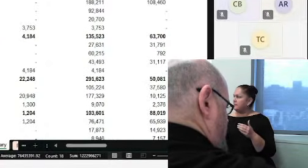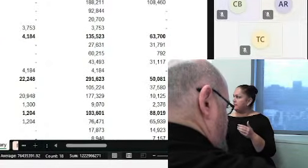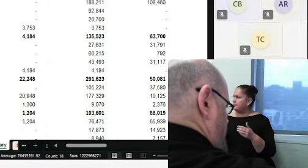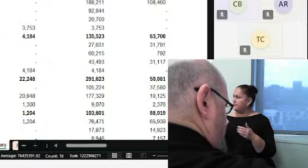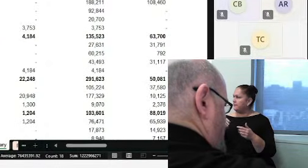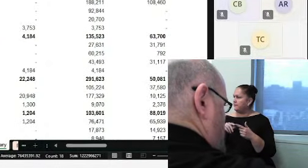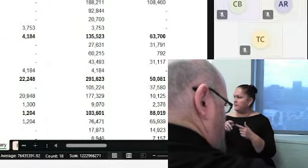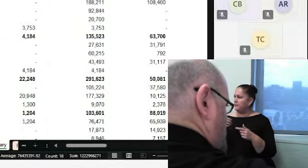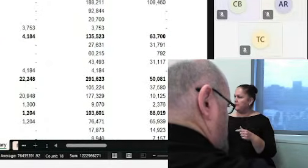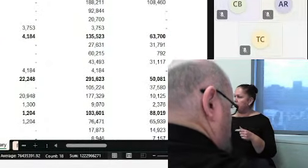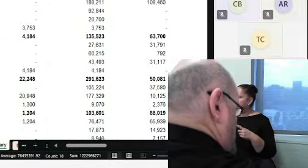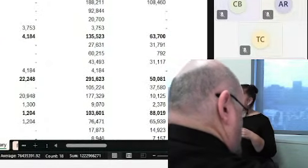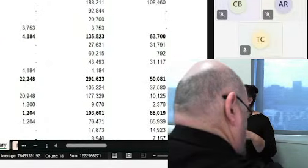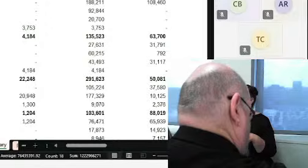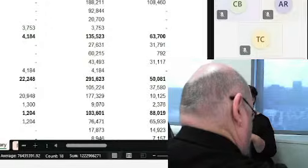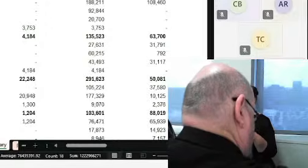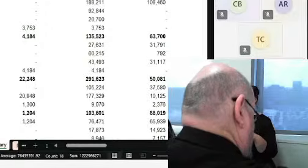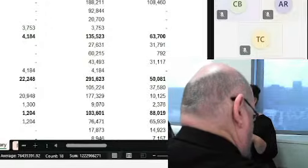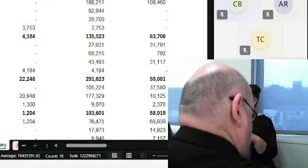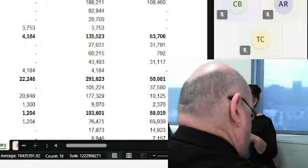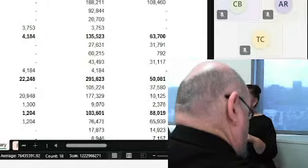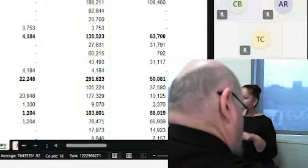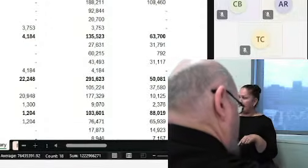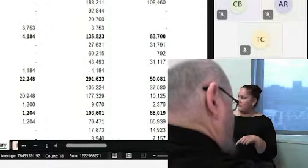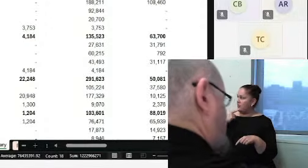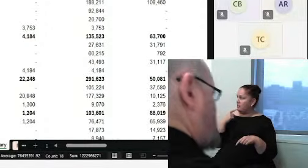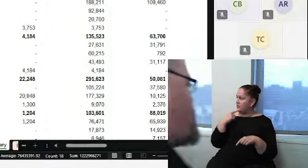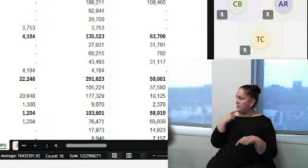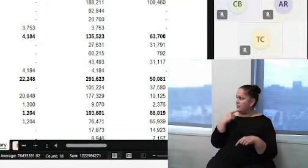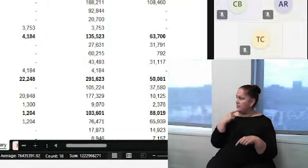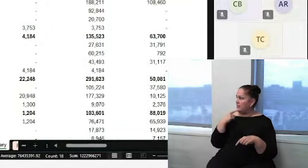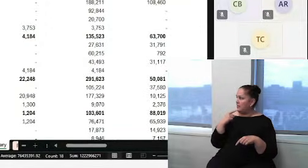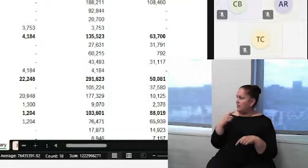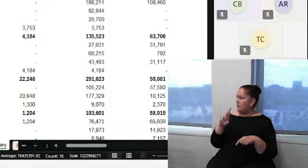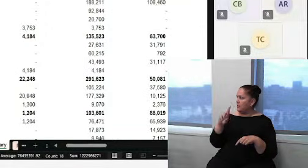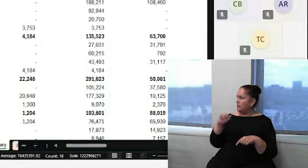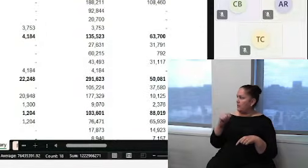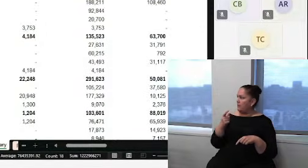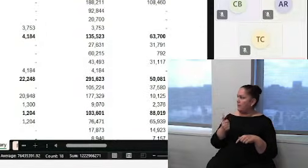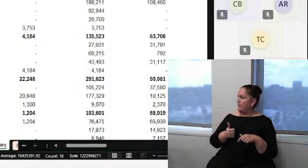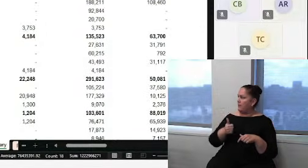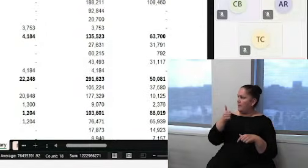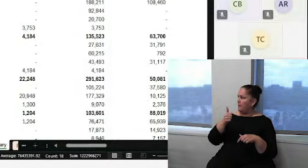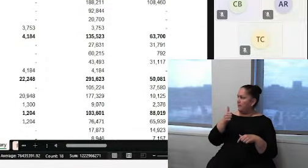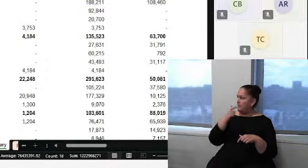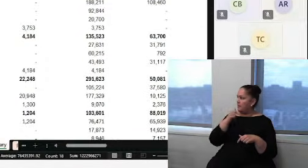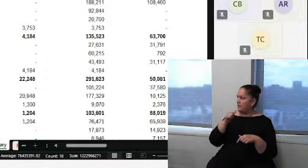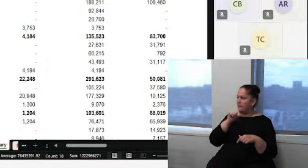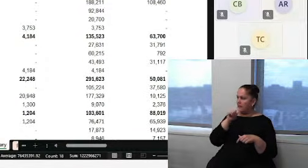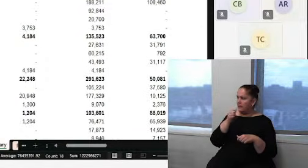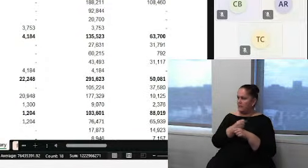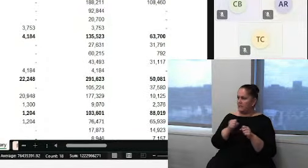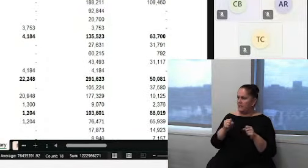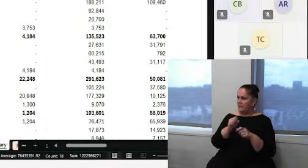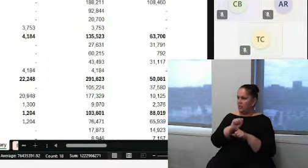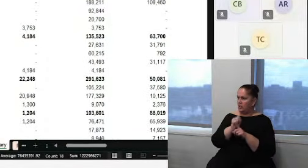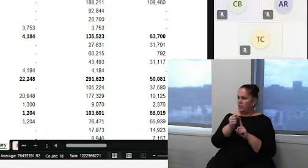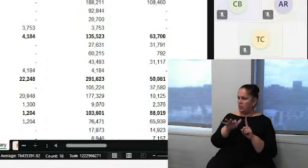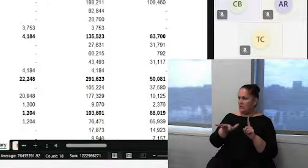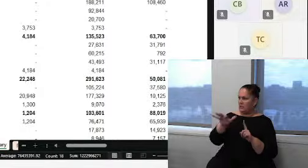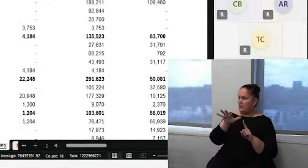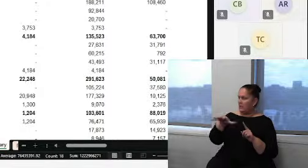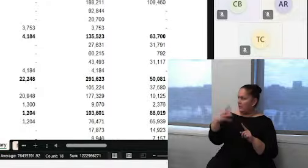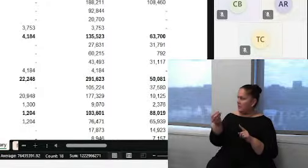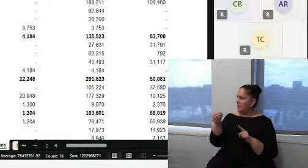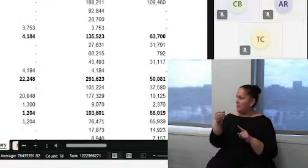are. Well, yeah, so I'm trying to understand your answer. You said basically the ramp up is because you have a lot of unsafe